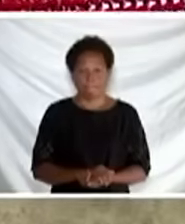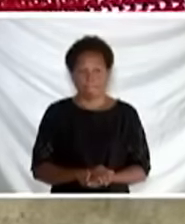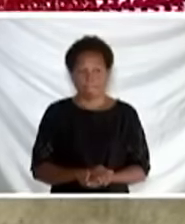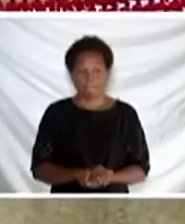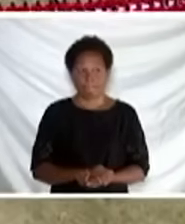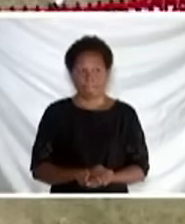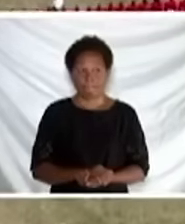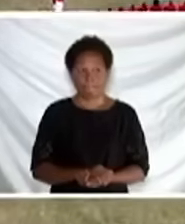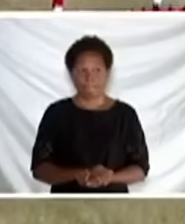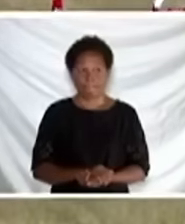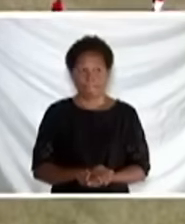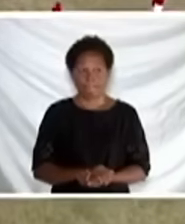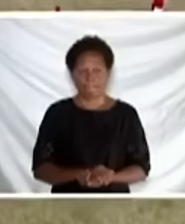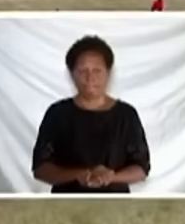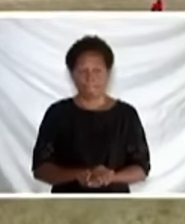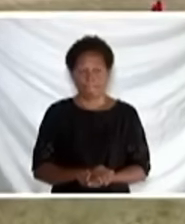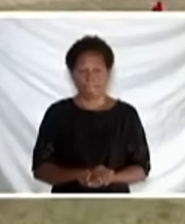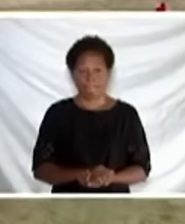Right.